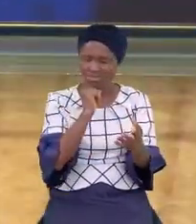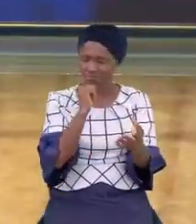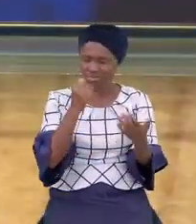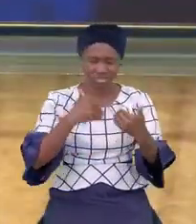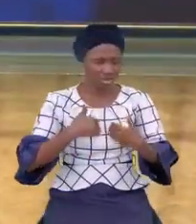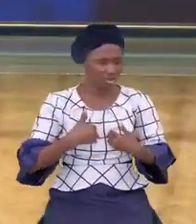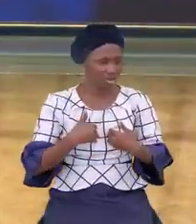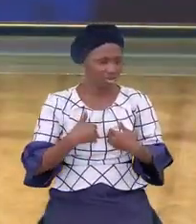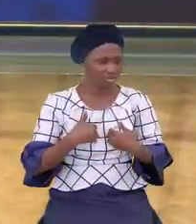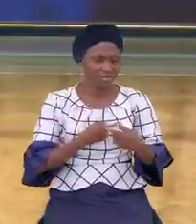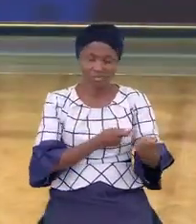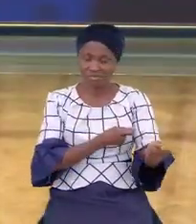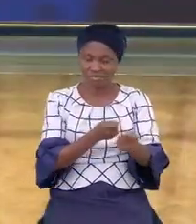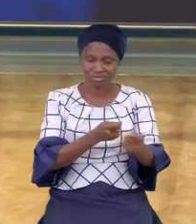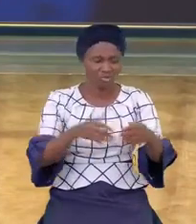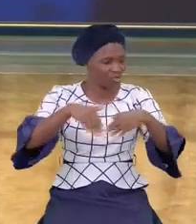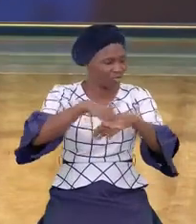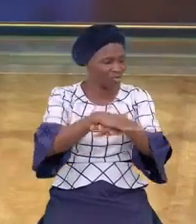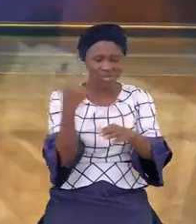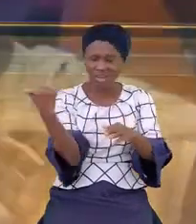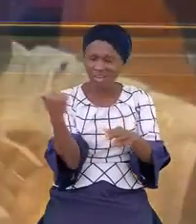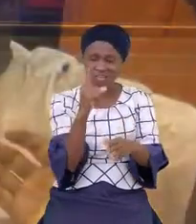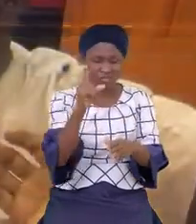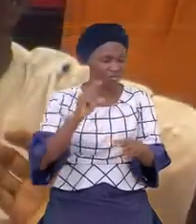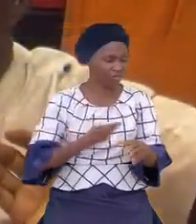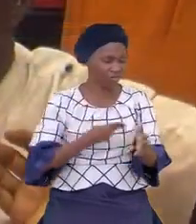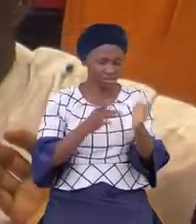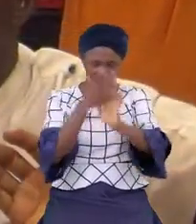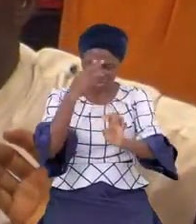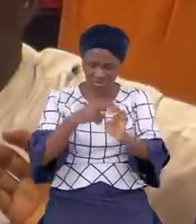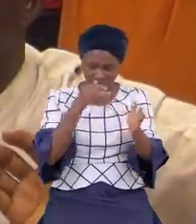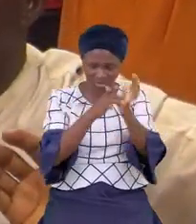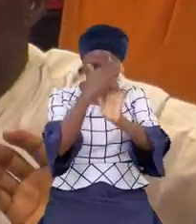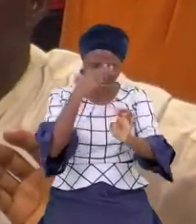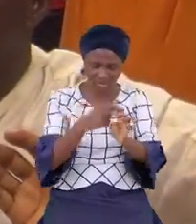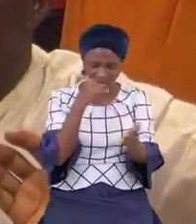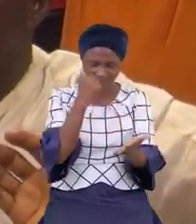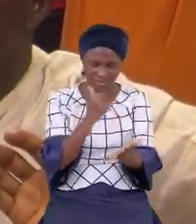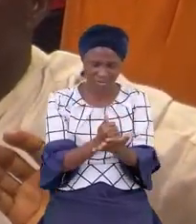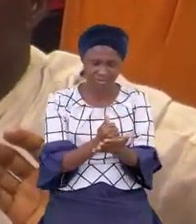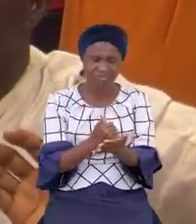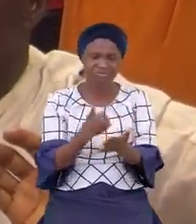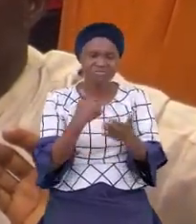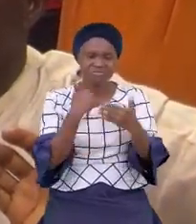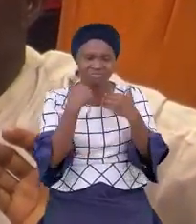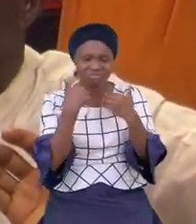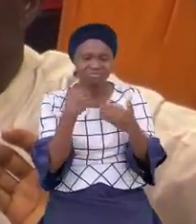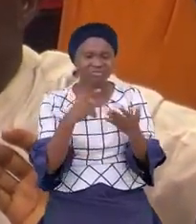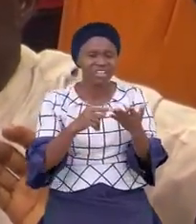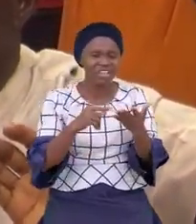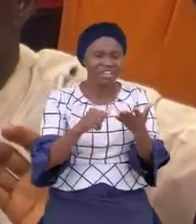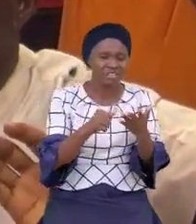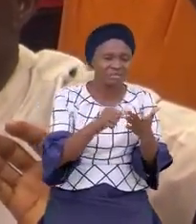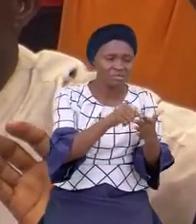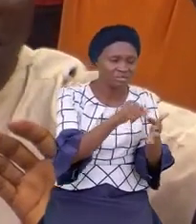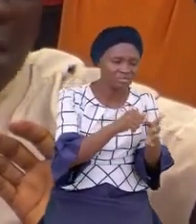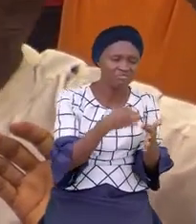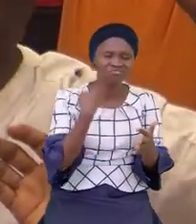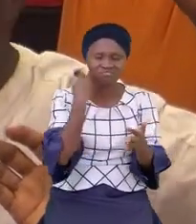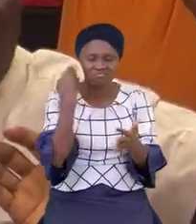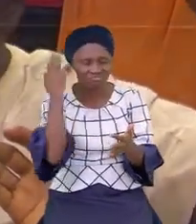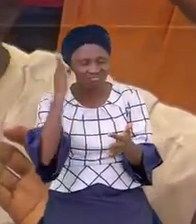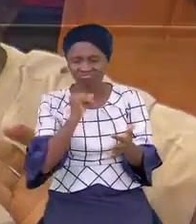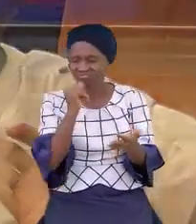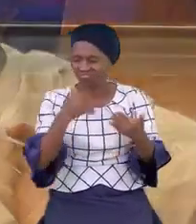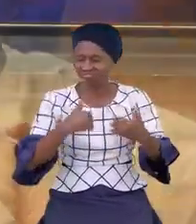have dominion over any of us. Immorality shall not have dominion over any of